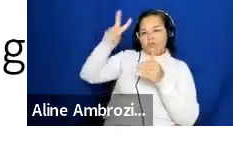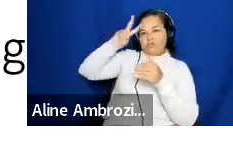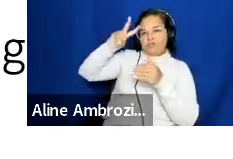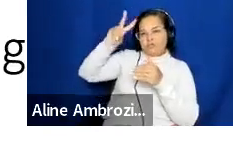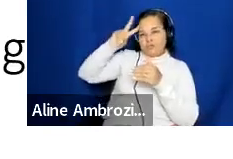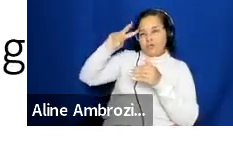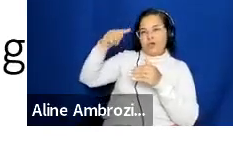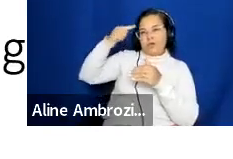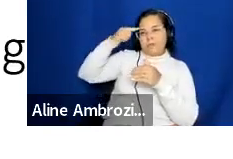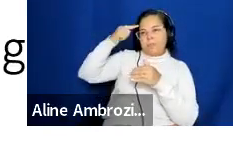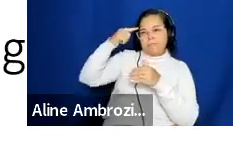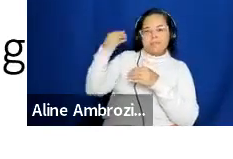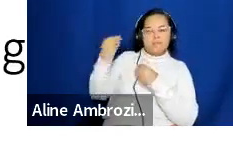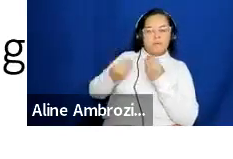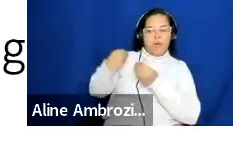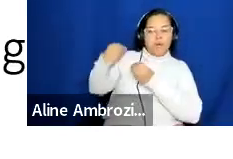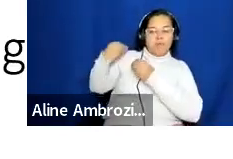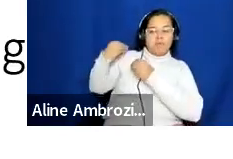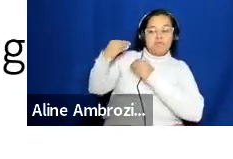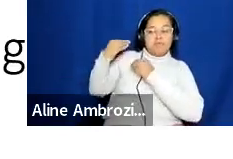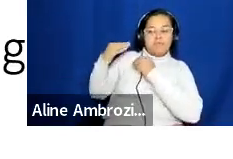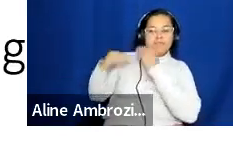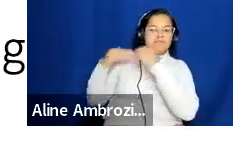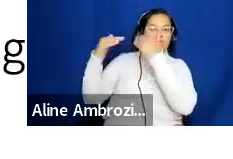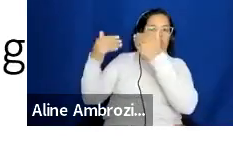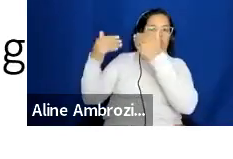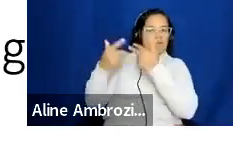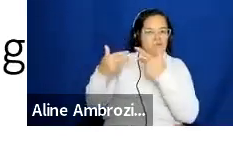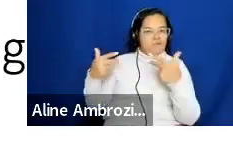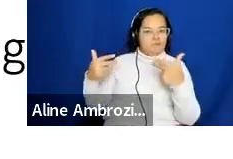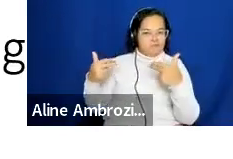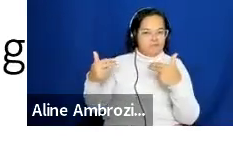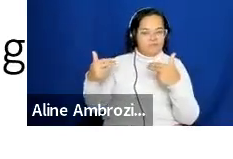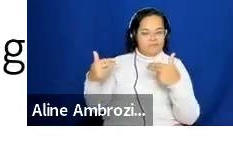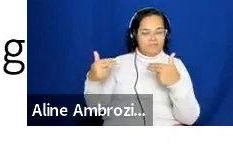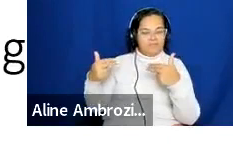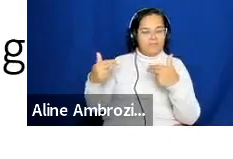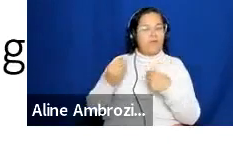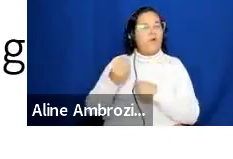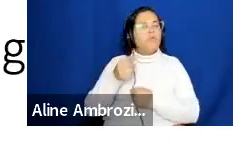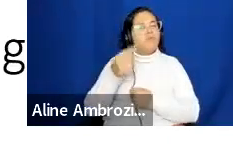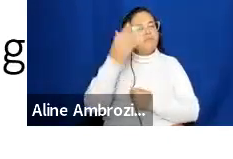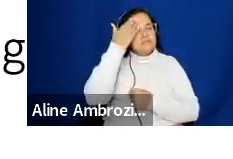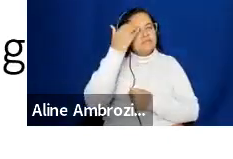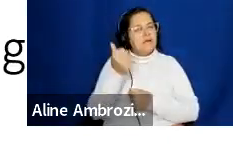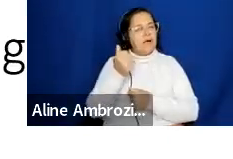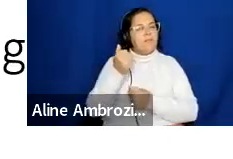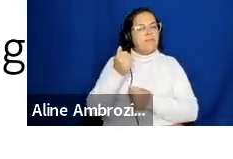how do you know what the starting point is and the direction of travel?